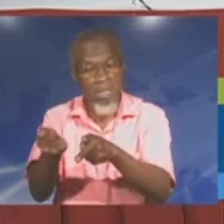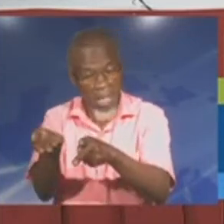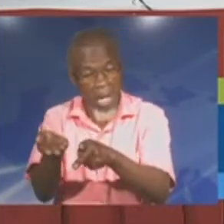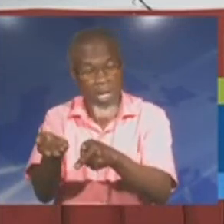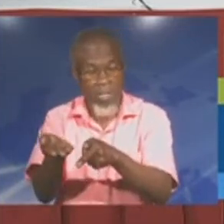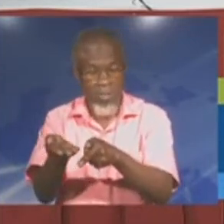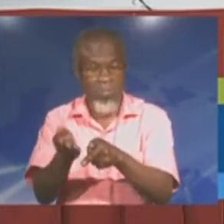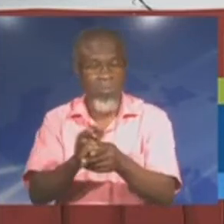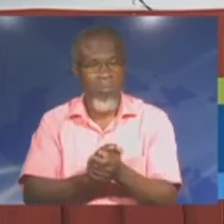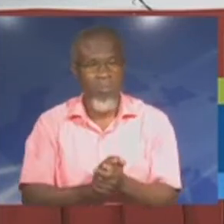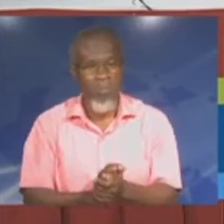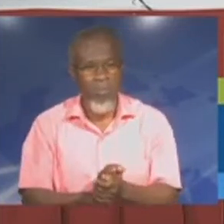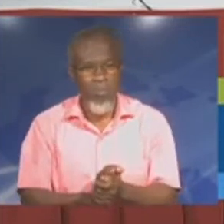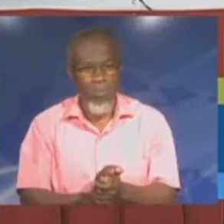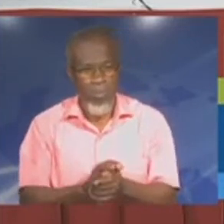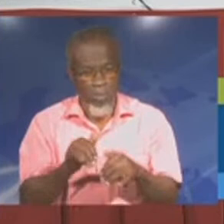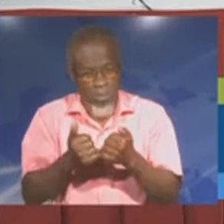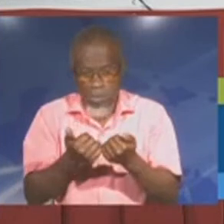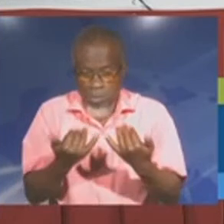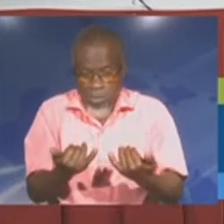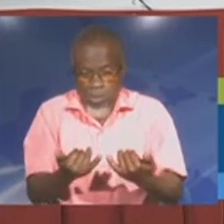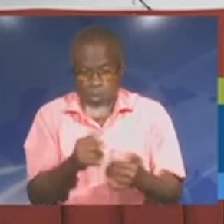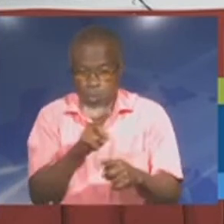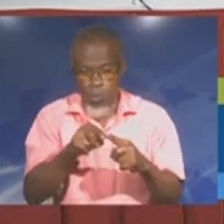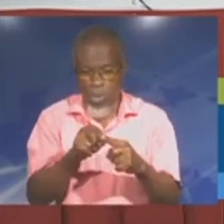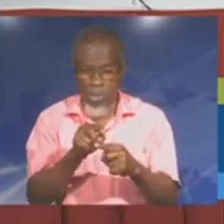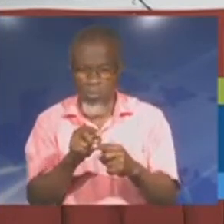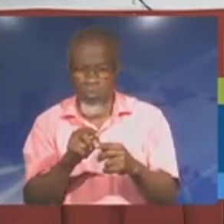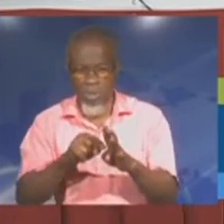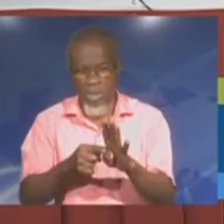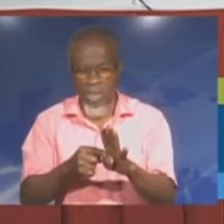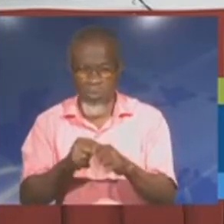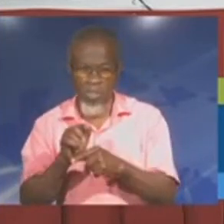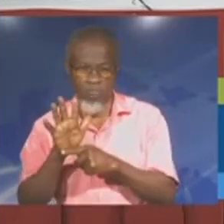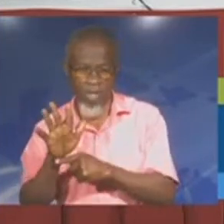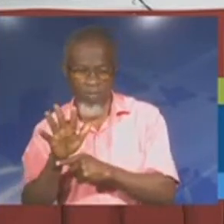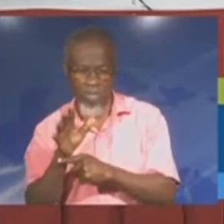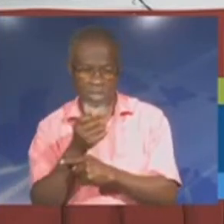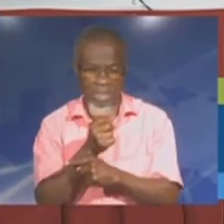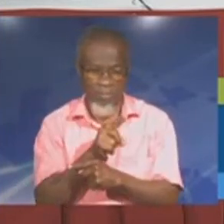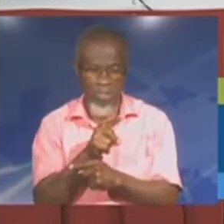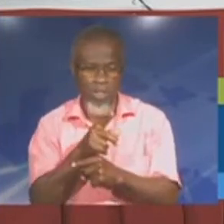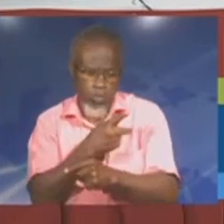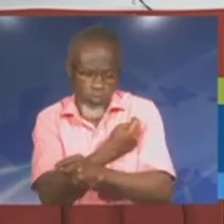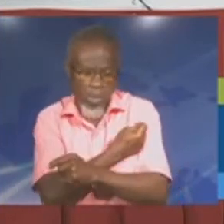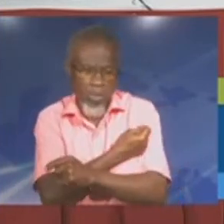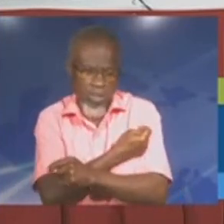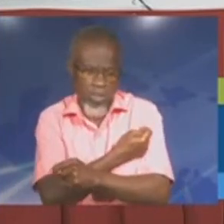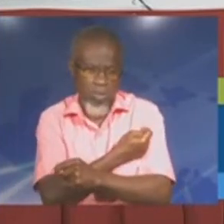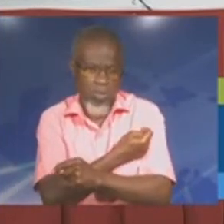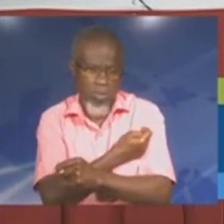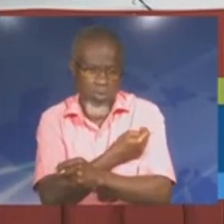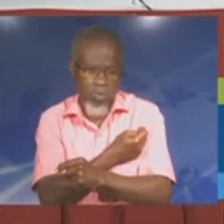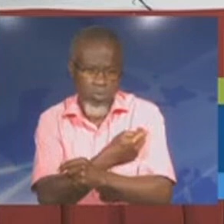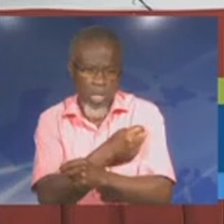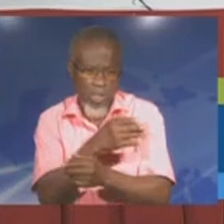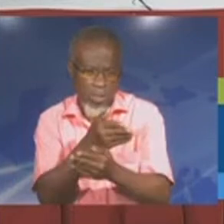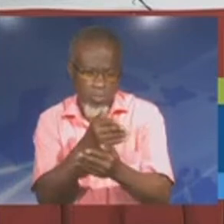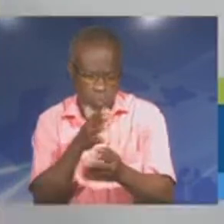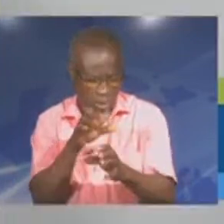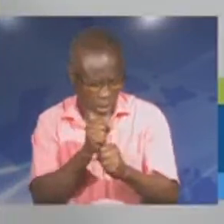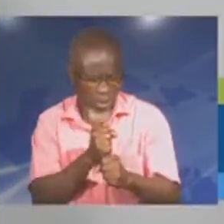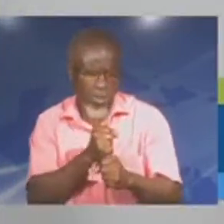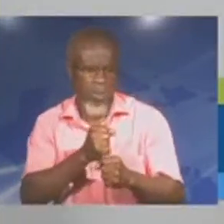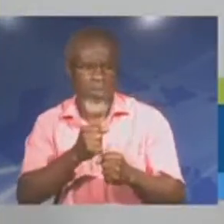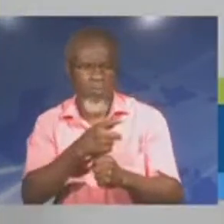11 to get their children vaccinated when these vaccines actually do arrive in the country? Thank you so much. Thank you,